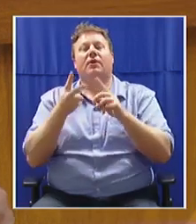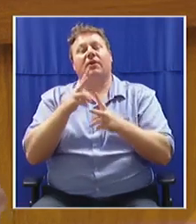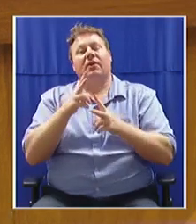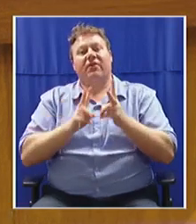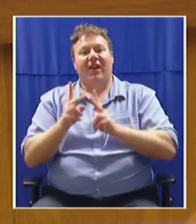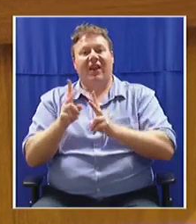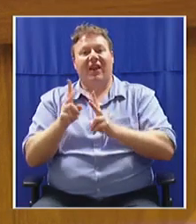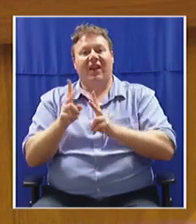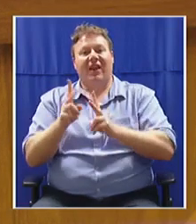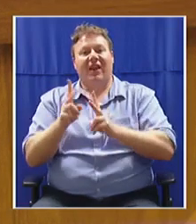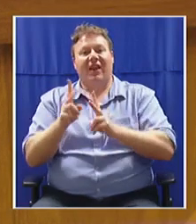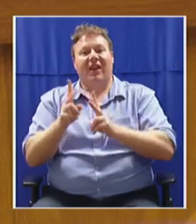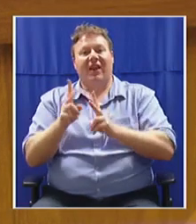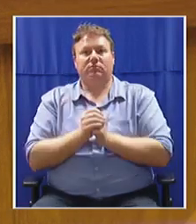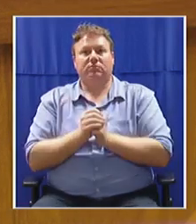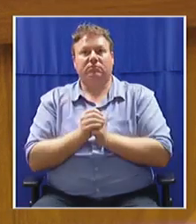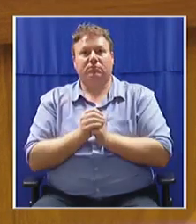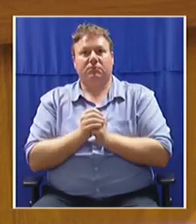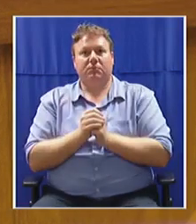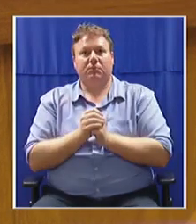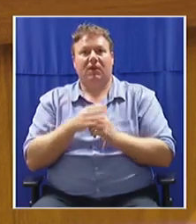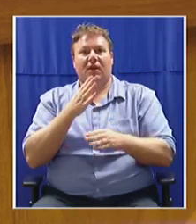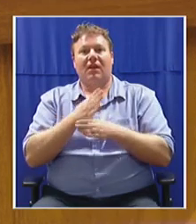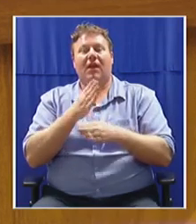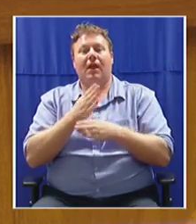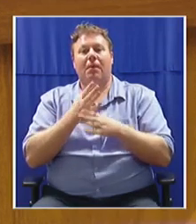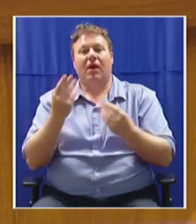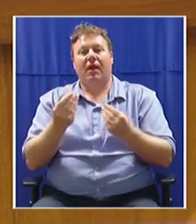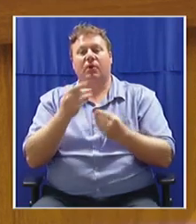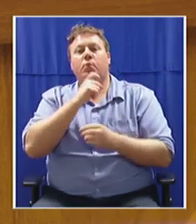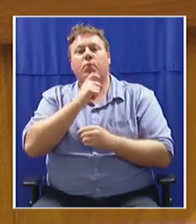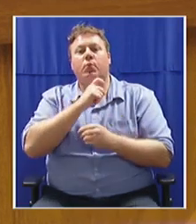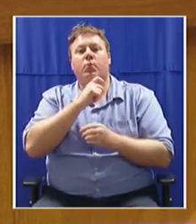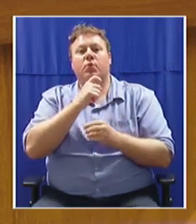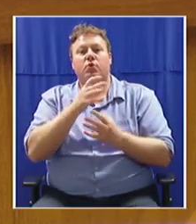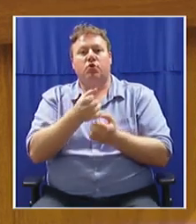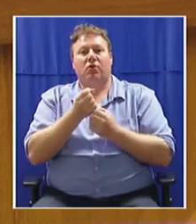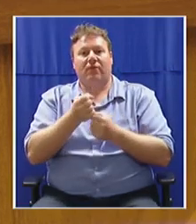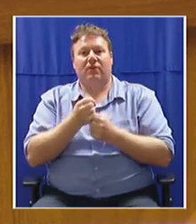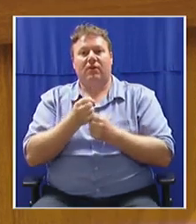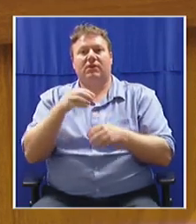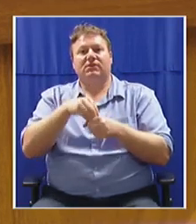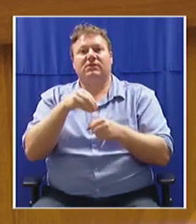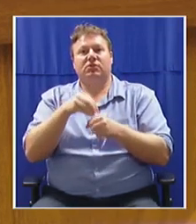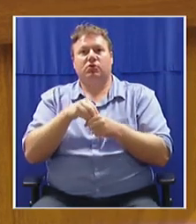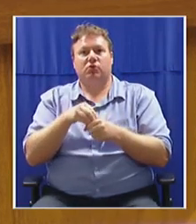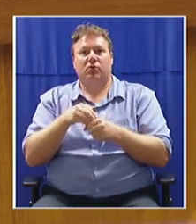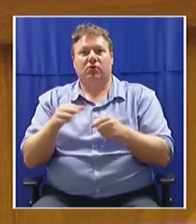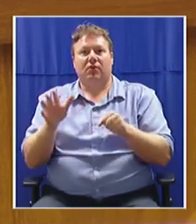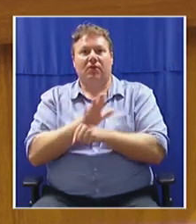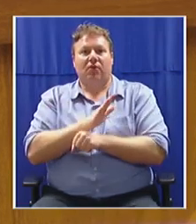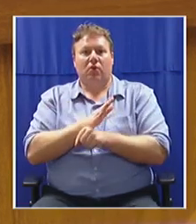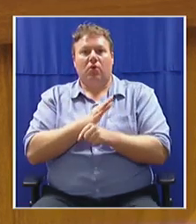being labor and consumption reserves into thriving,